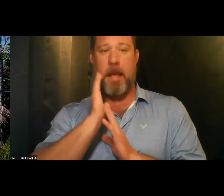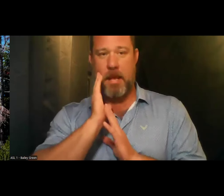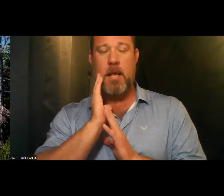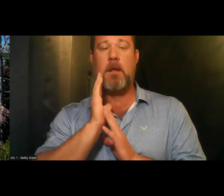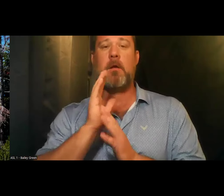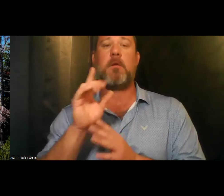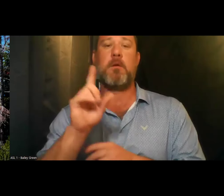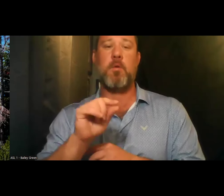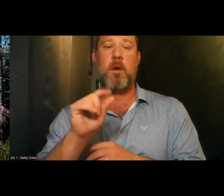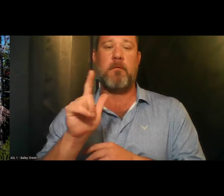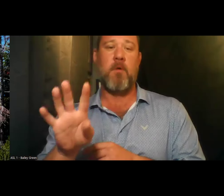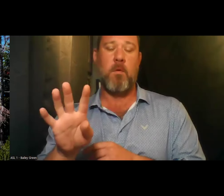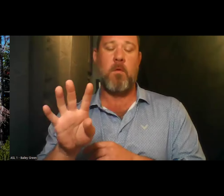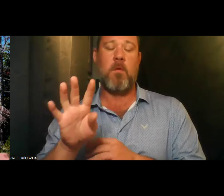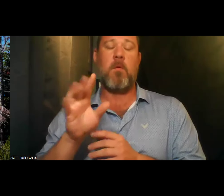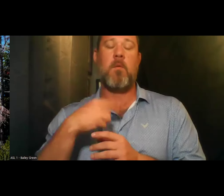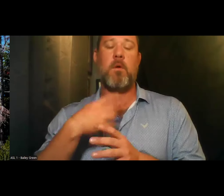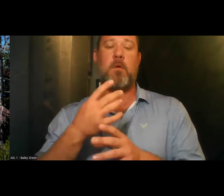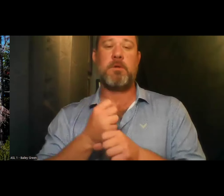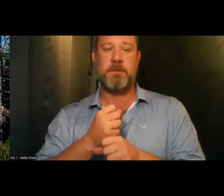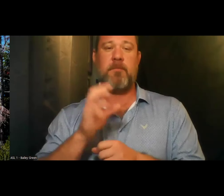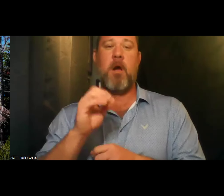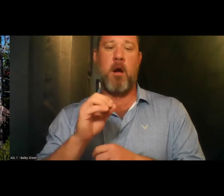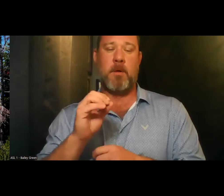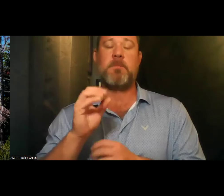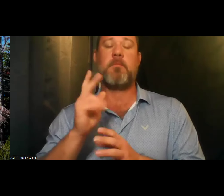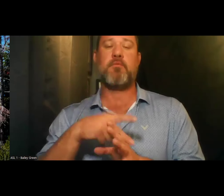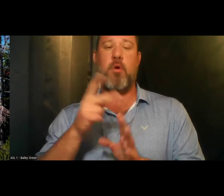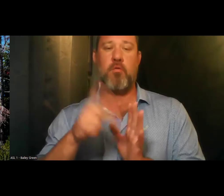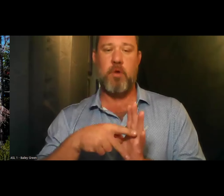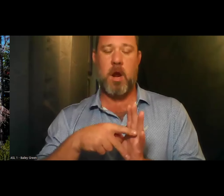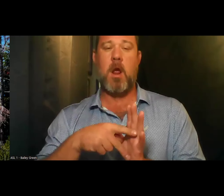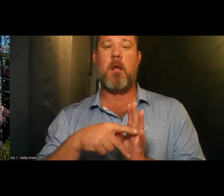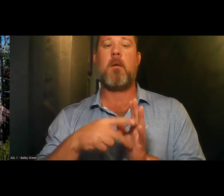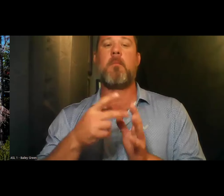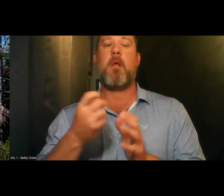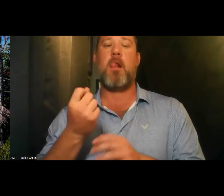In 2024, the Ombudsman program received